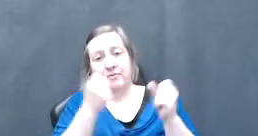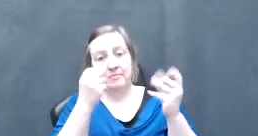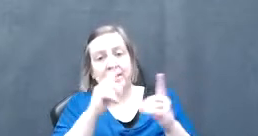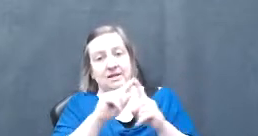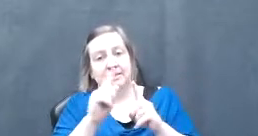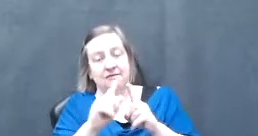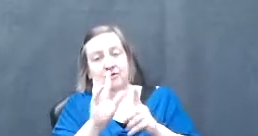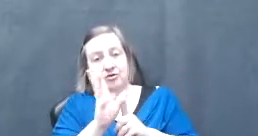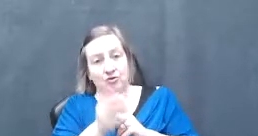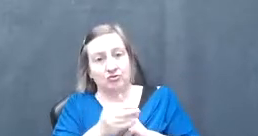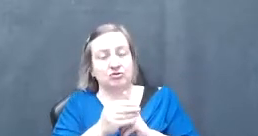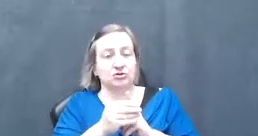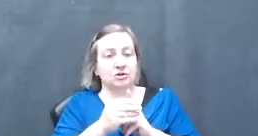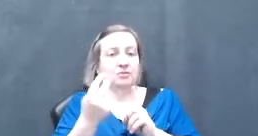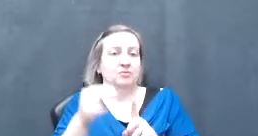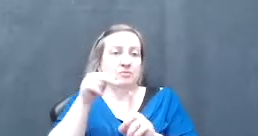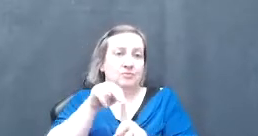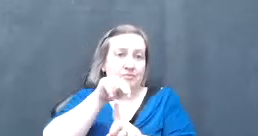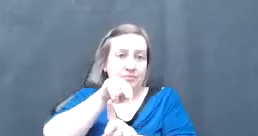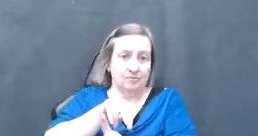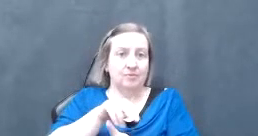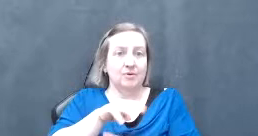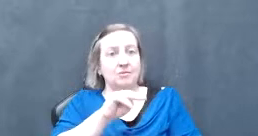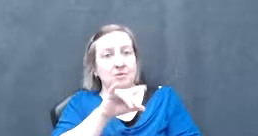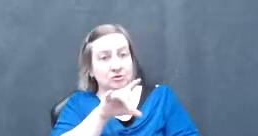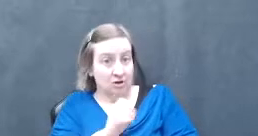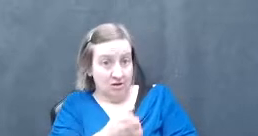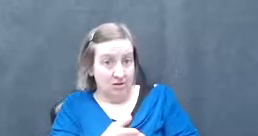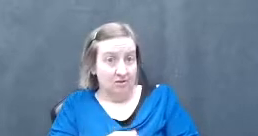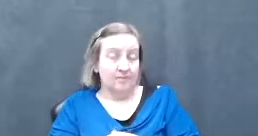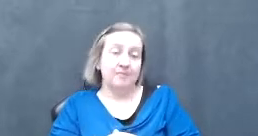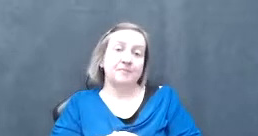different culturally attuned perspectives. Michelle.